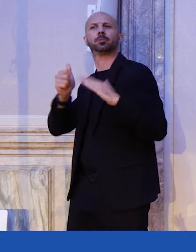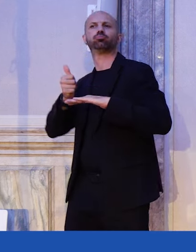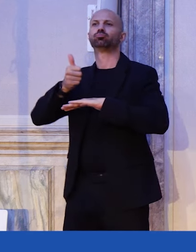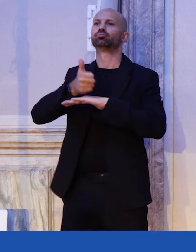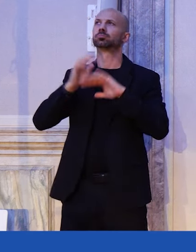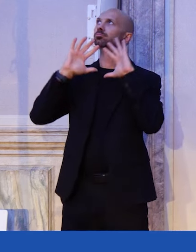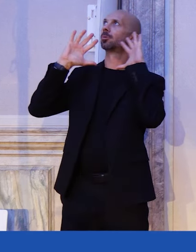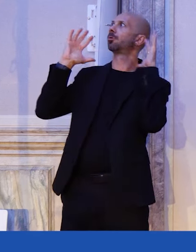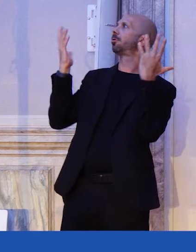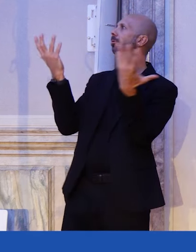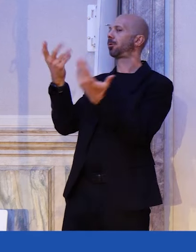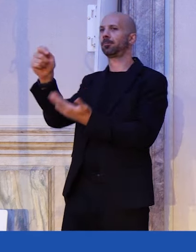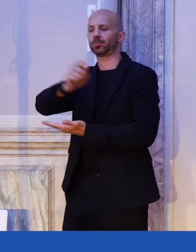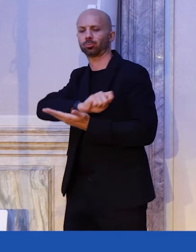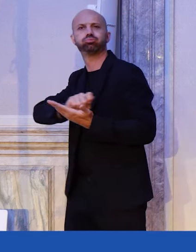social reality